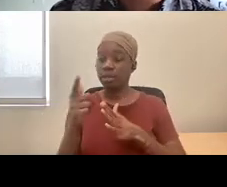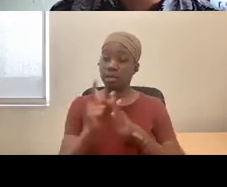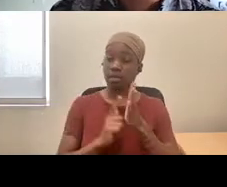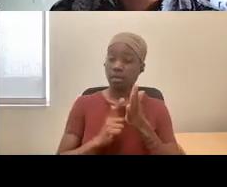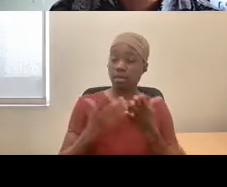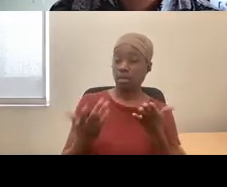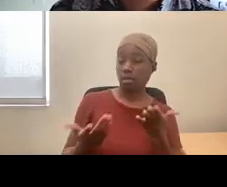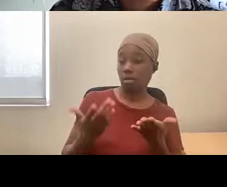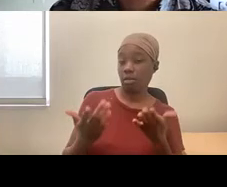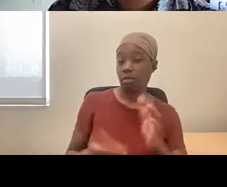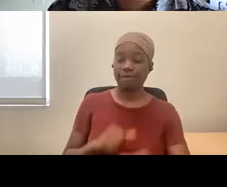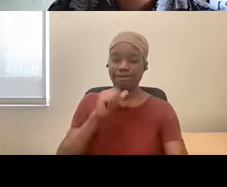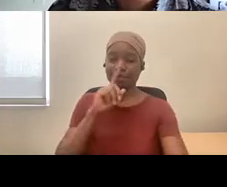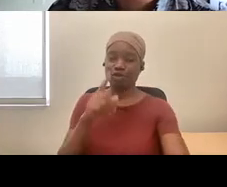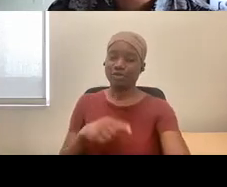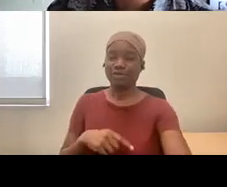I don't know. Sorry.